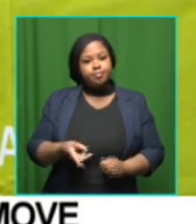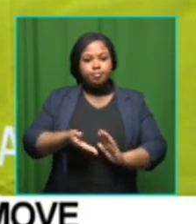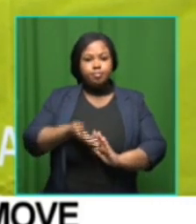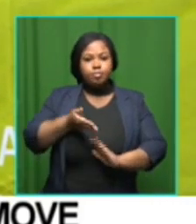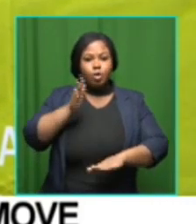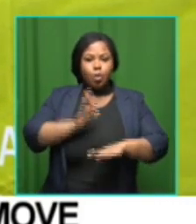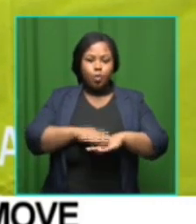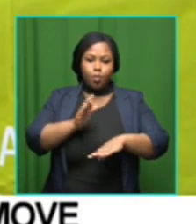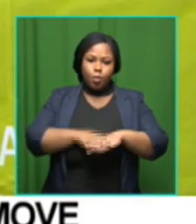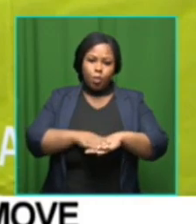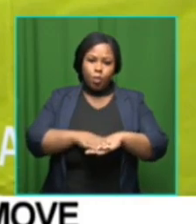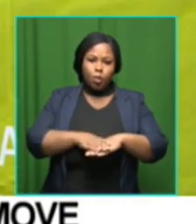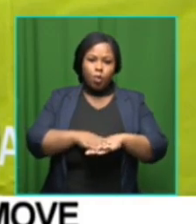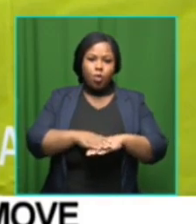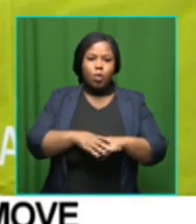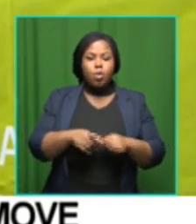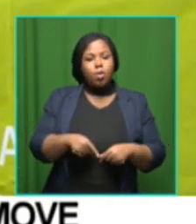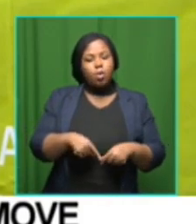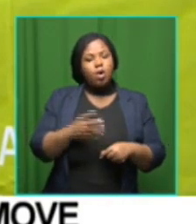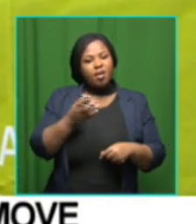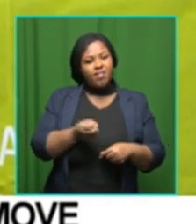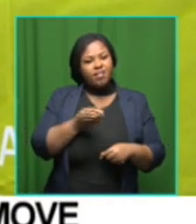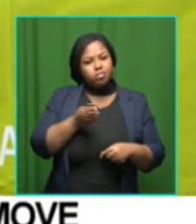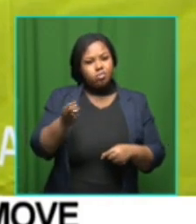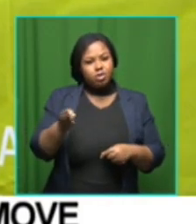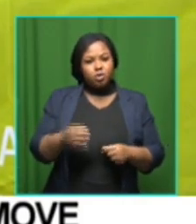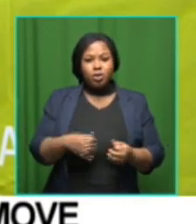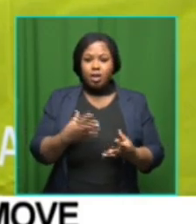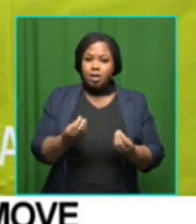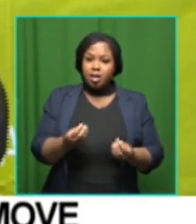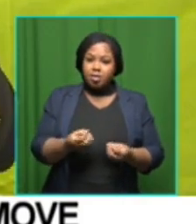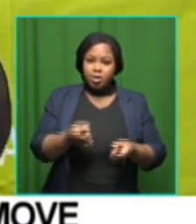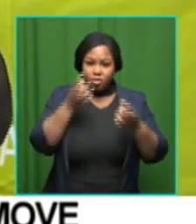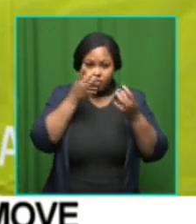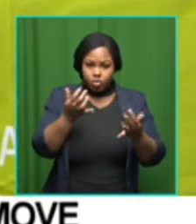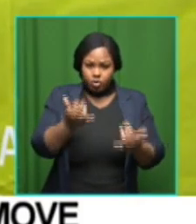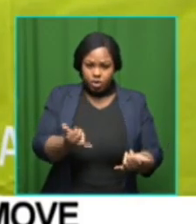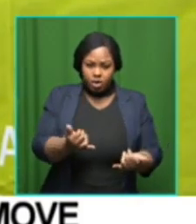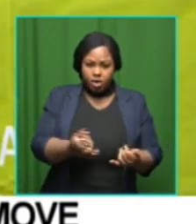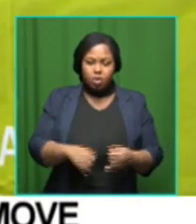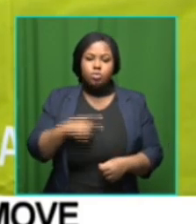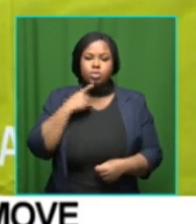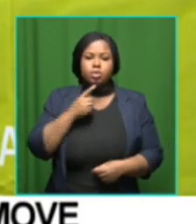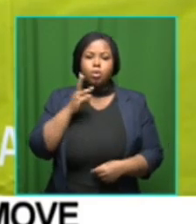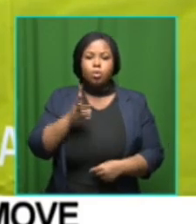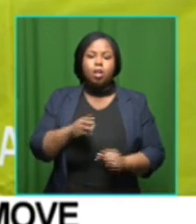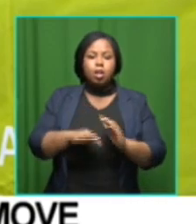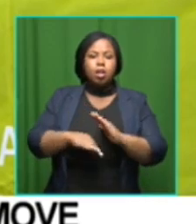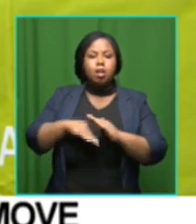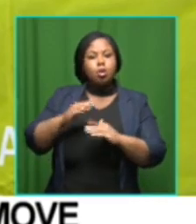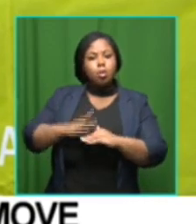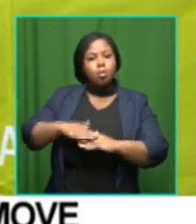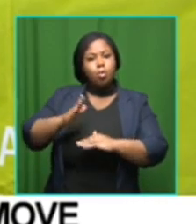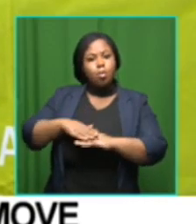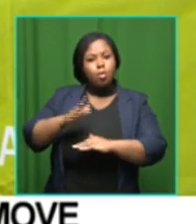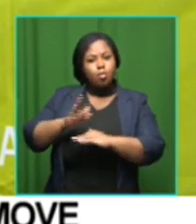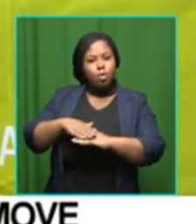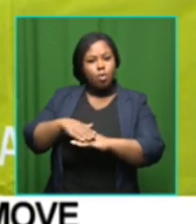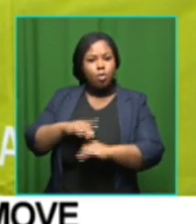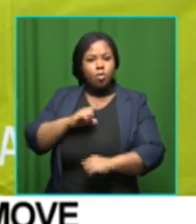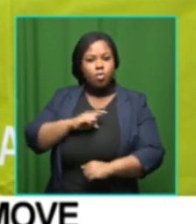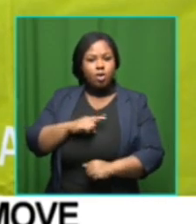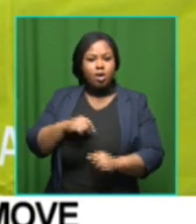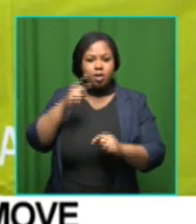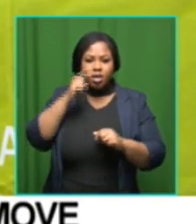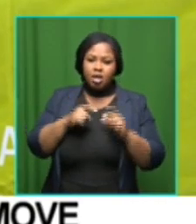increasing the numbers of beds. Whatever number we can give you today, we're saying they must try and increase so that next time we should actually be